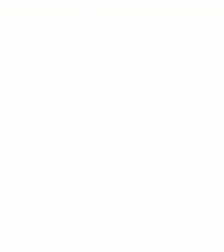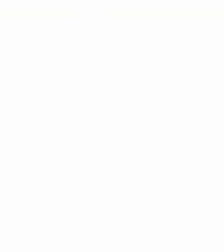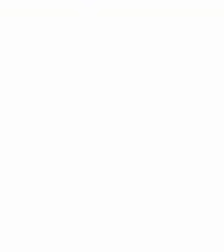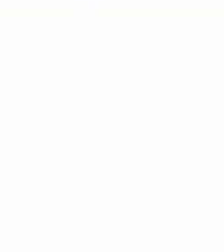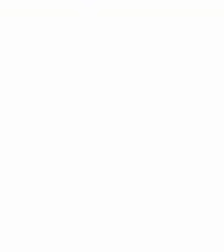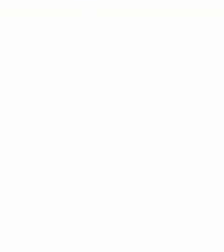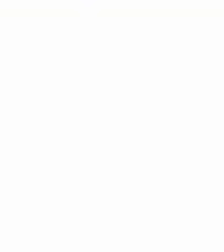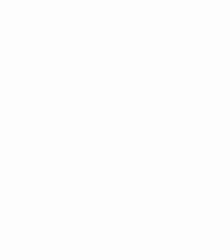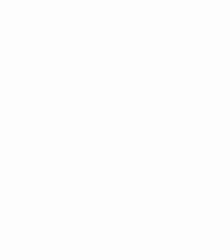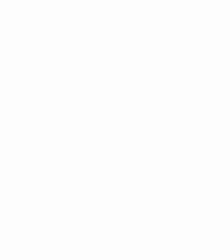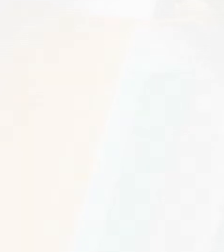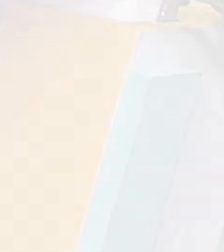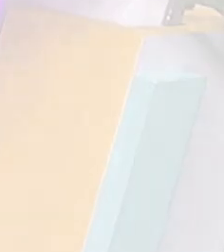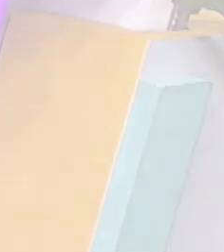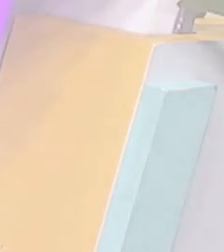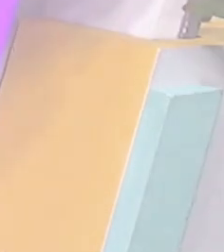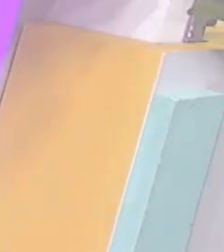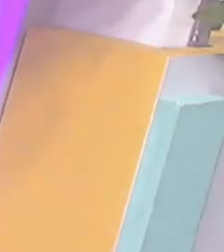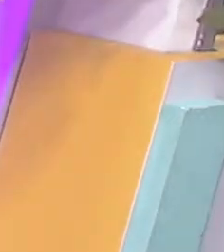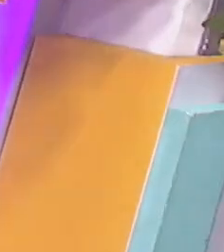EduwebTV KPM.